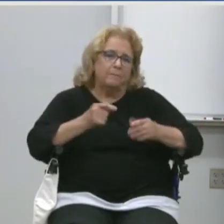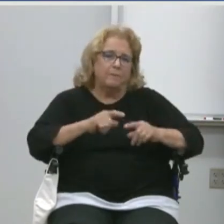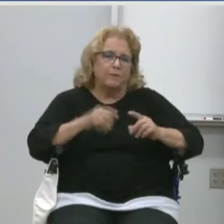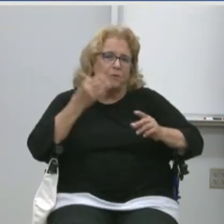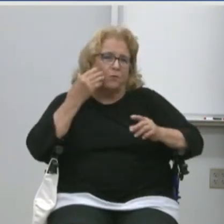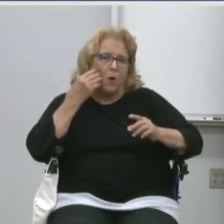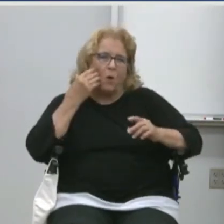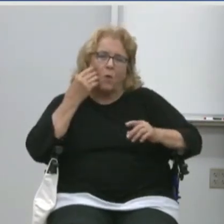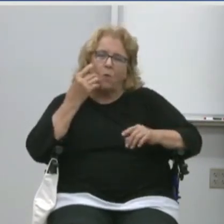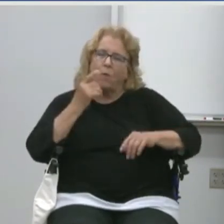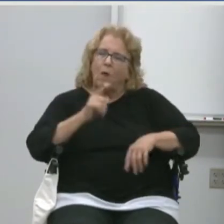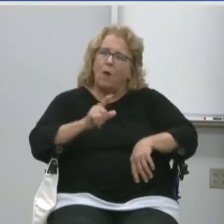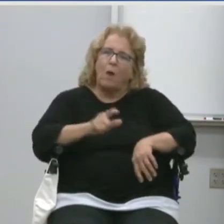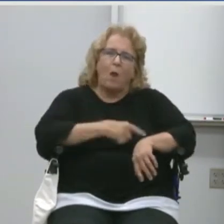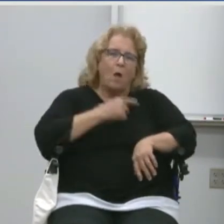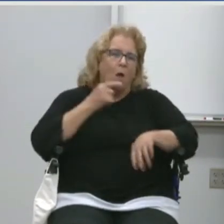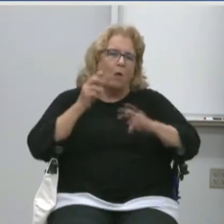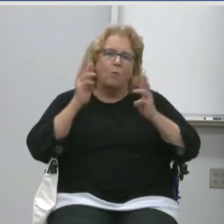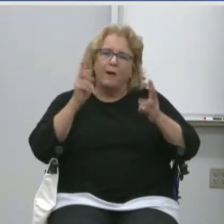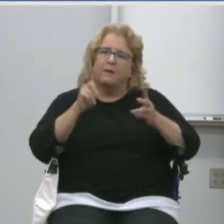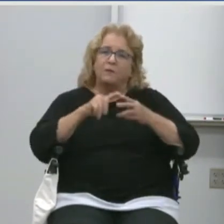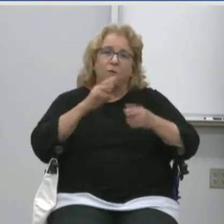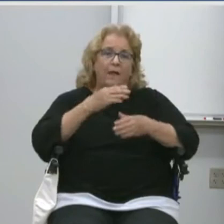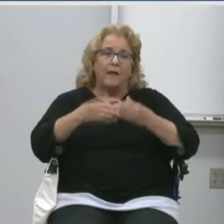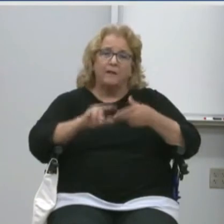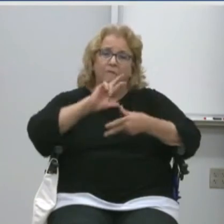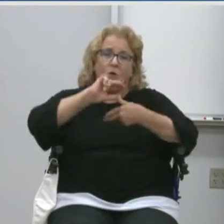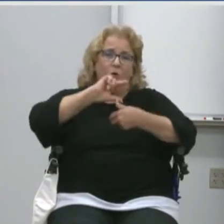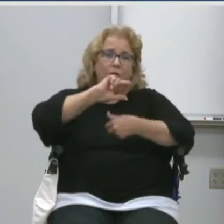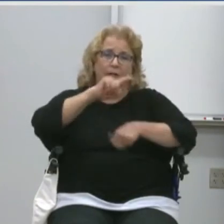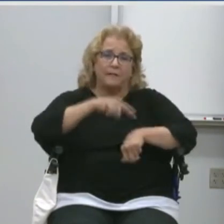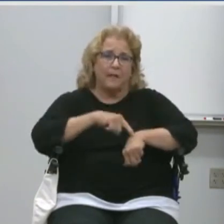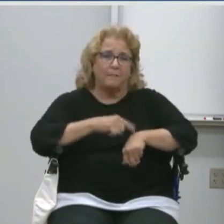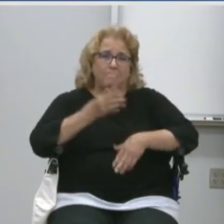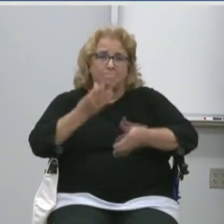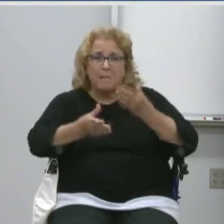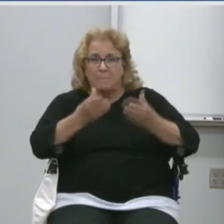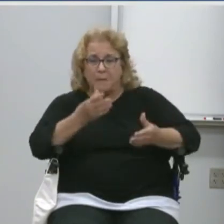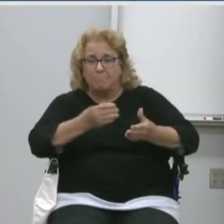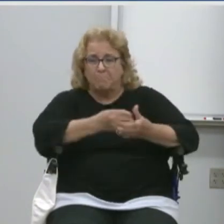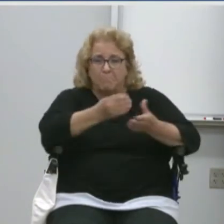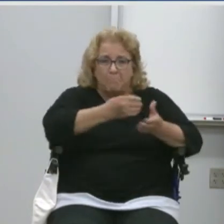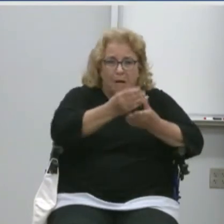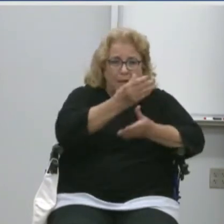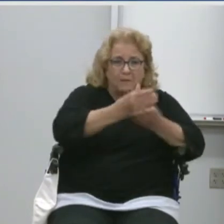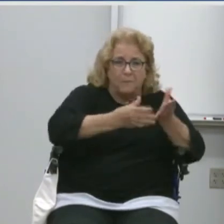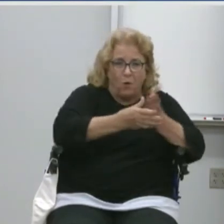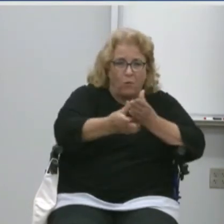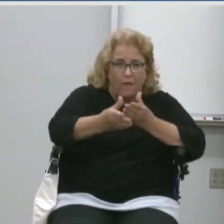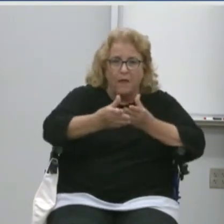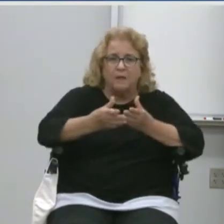it's a long way to the end of hurricane season. So you may want to even consider purchasing some of those